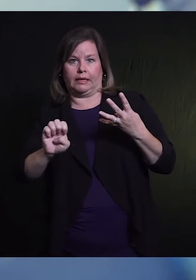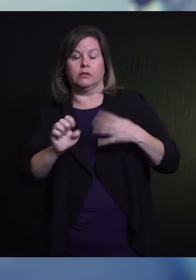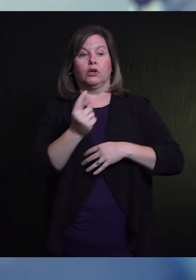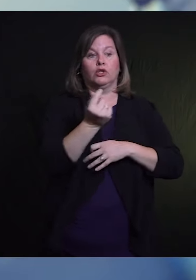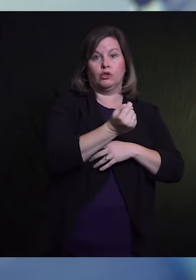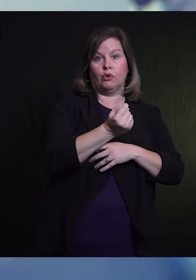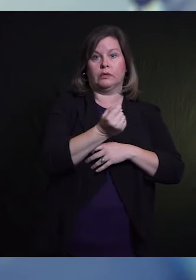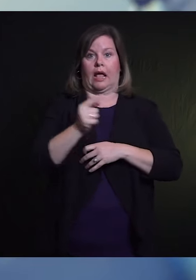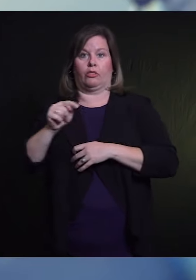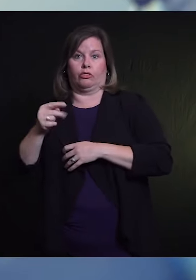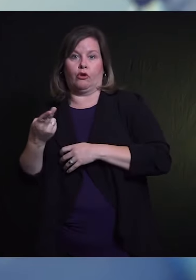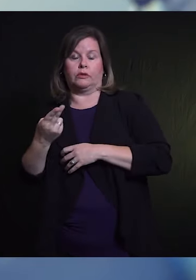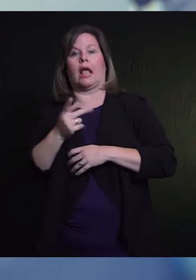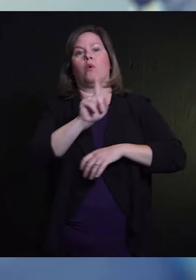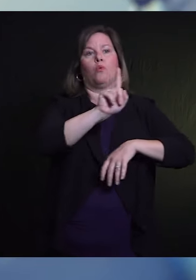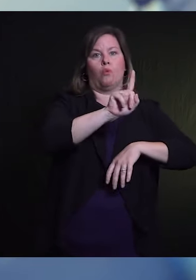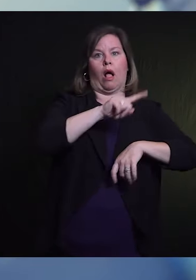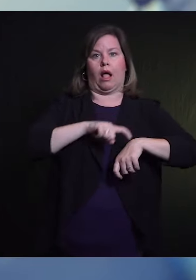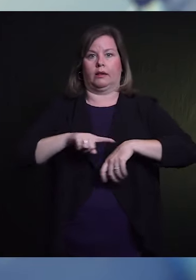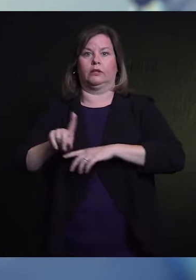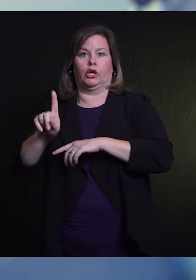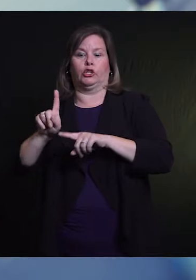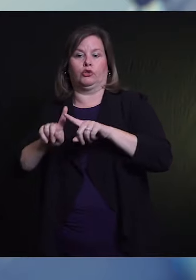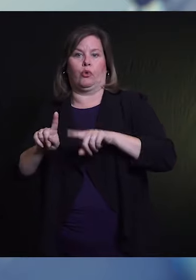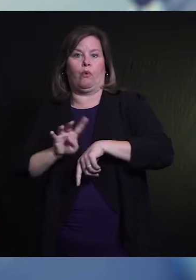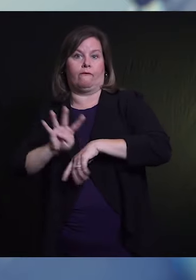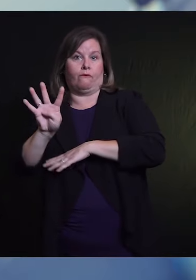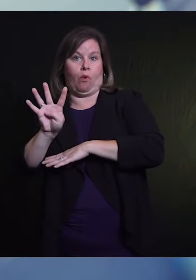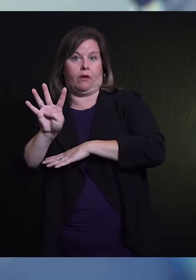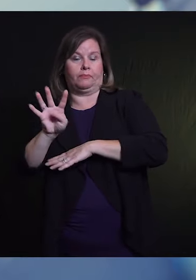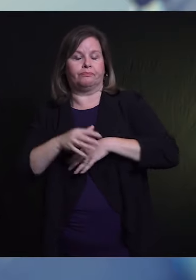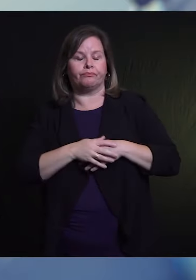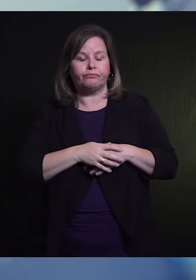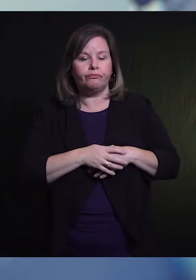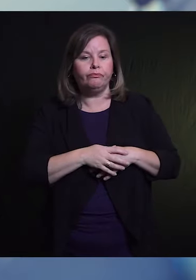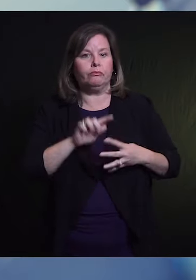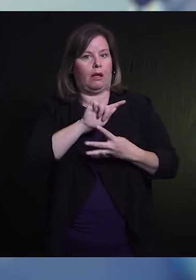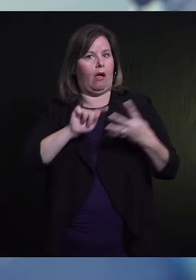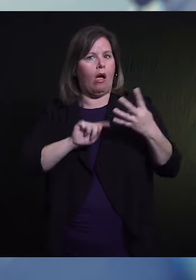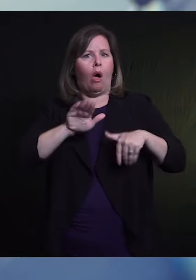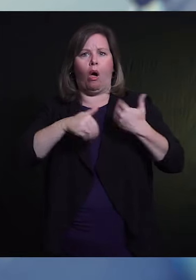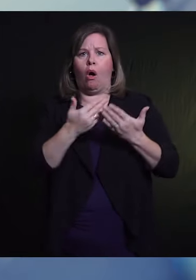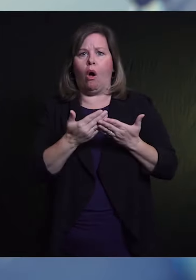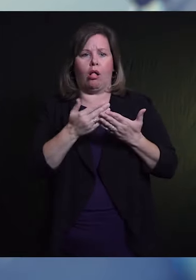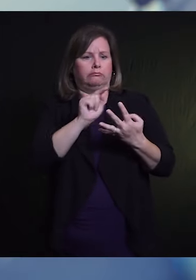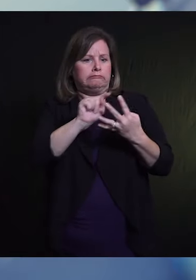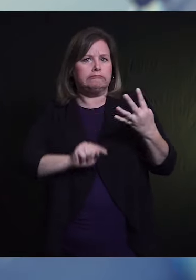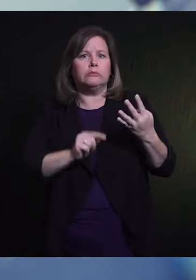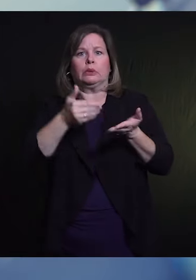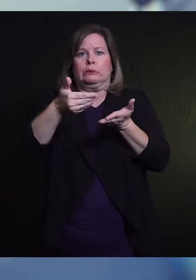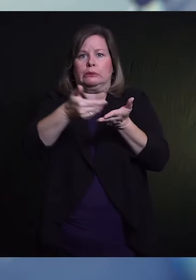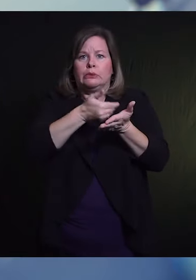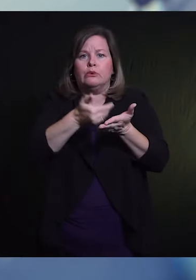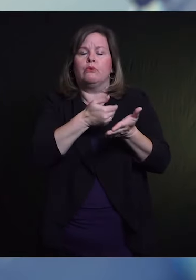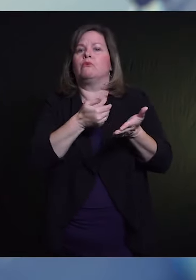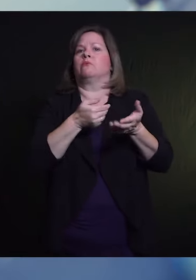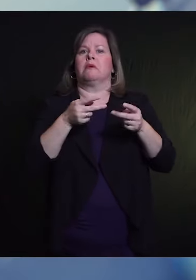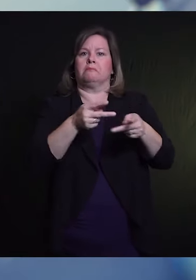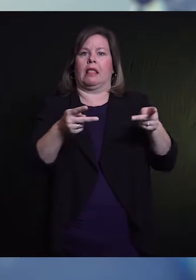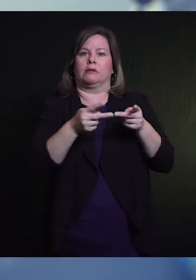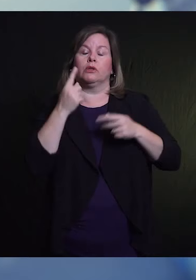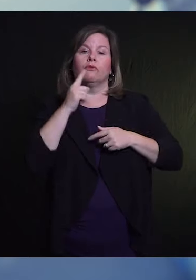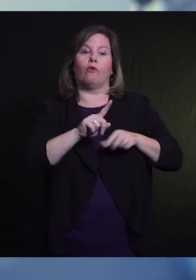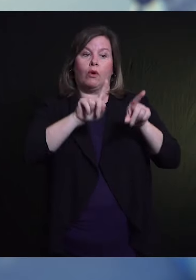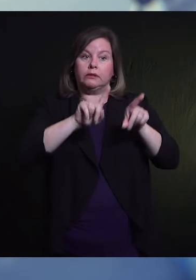Tuesdays, Thursdays from 1 p.m. to 4 p.m. And really hope the expansion with these 4 new clinics will